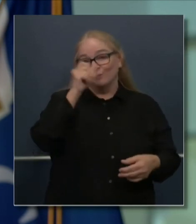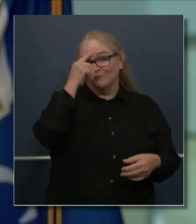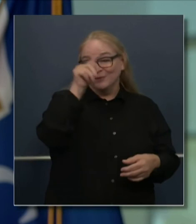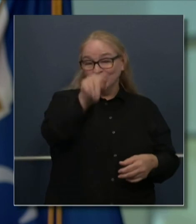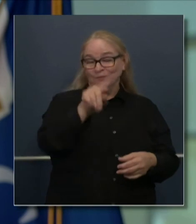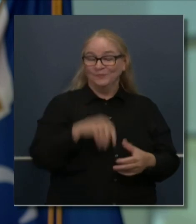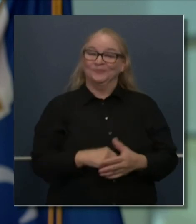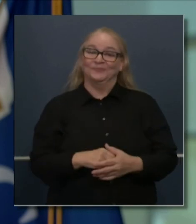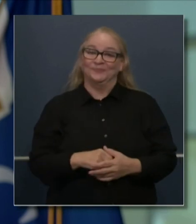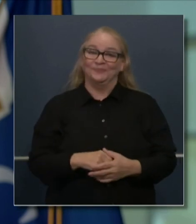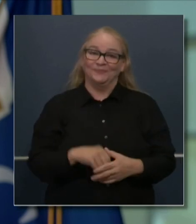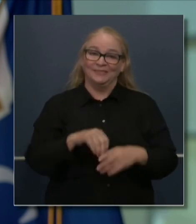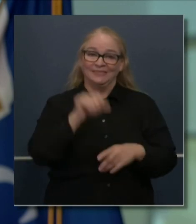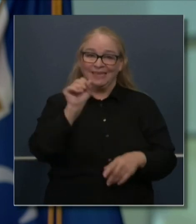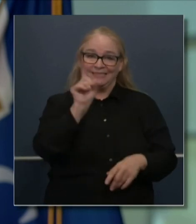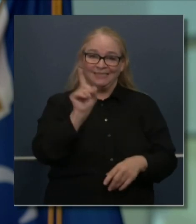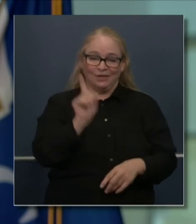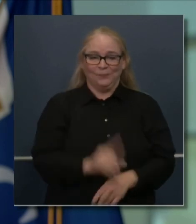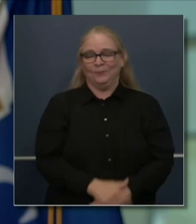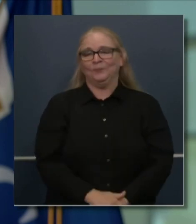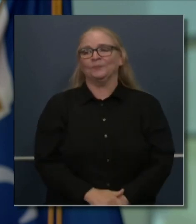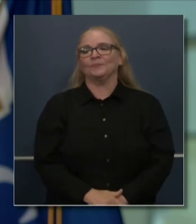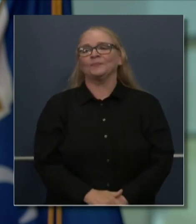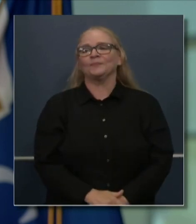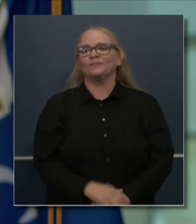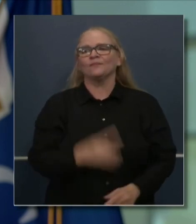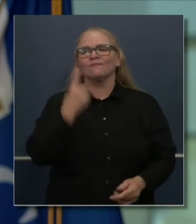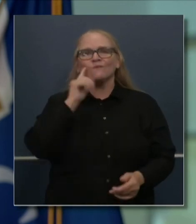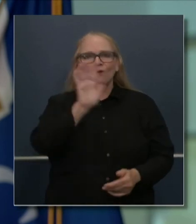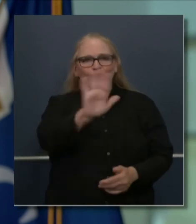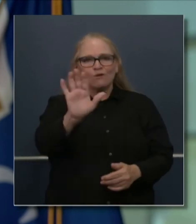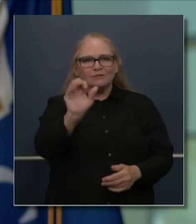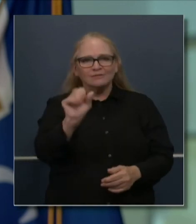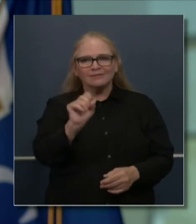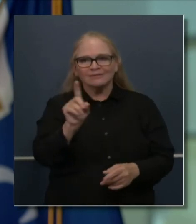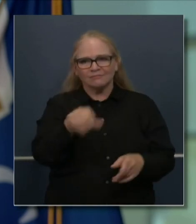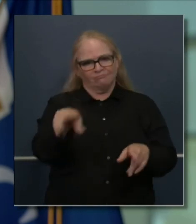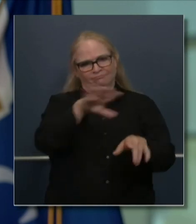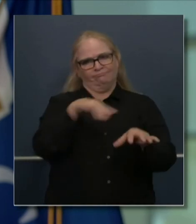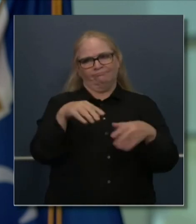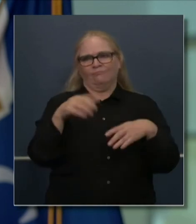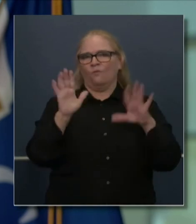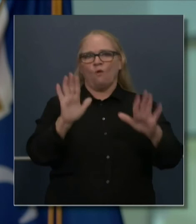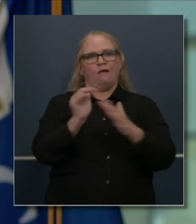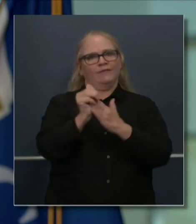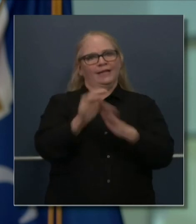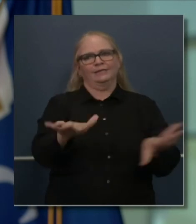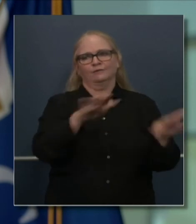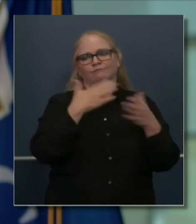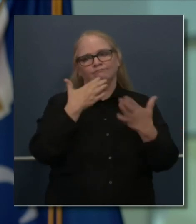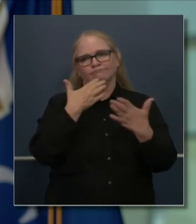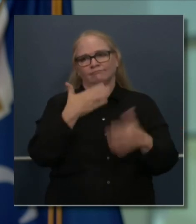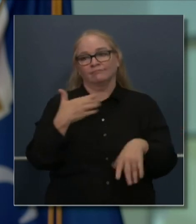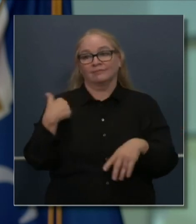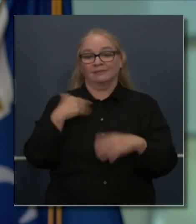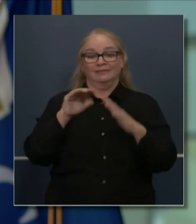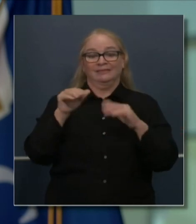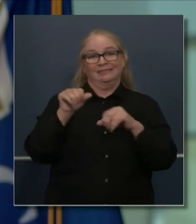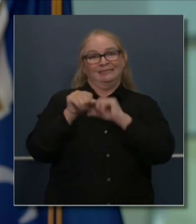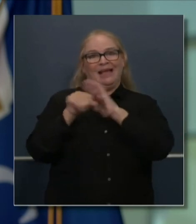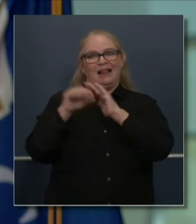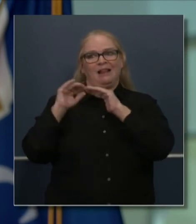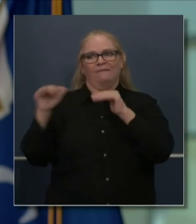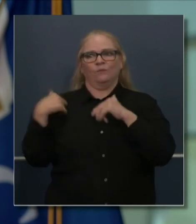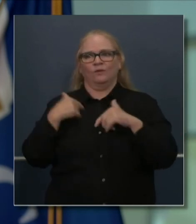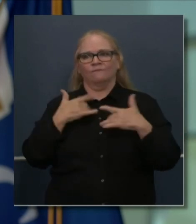just of the county, but also of the state of California. We're very encouraged by that. We want to continue to see